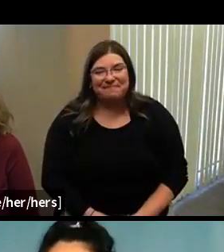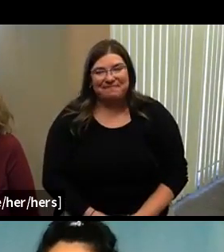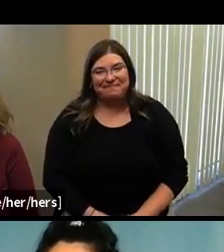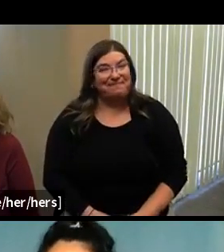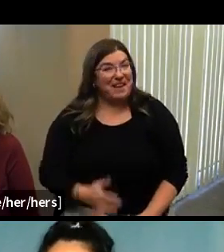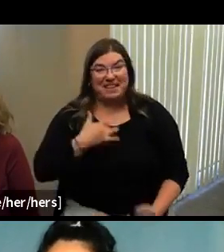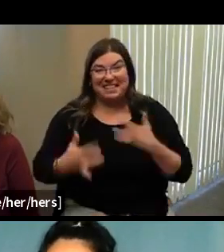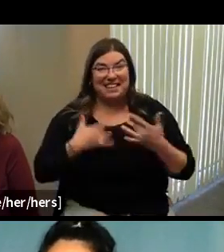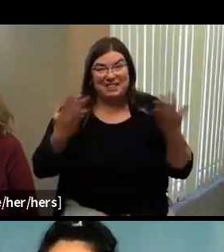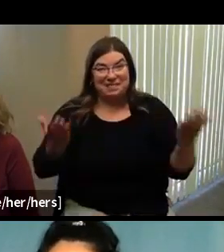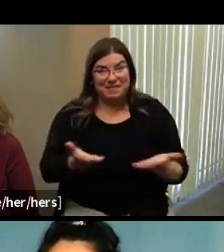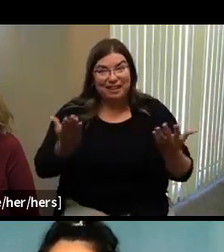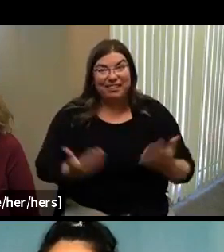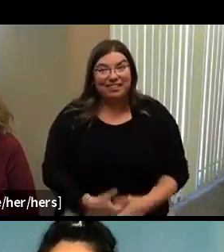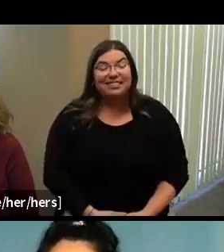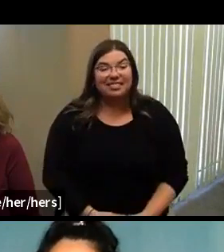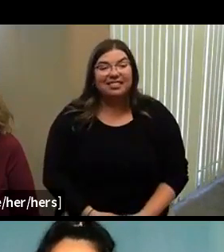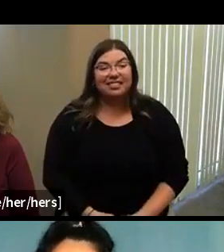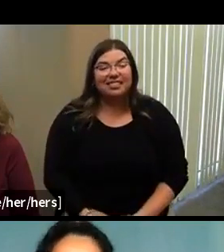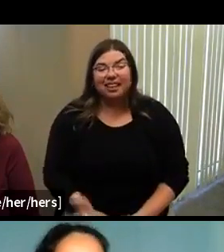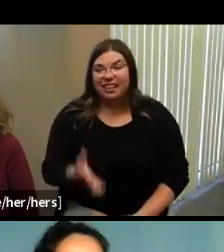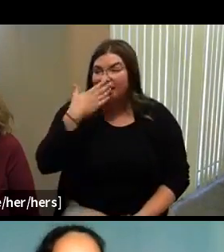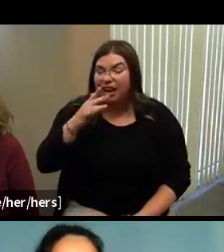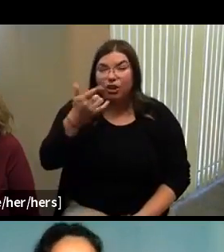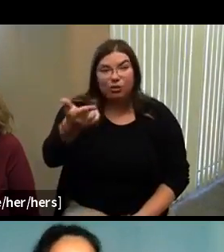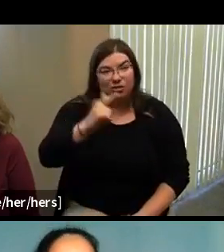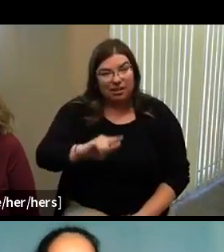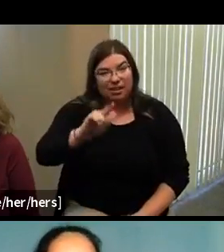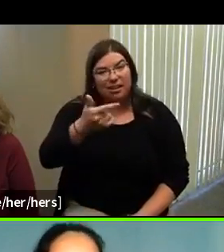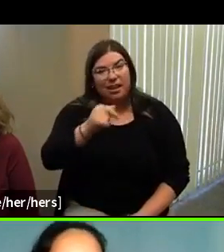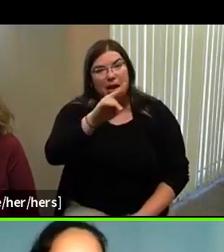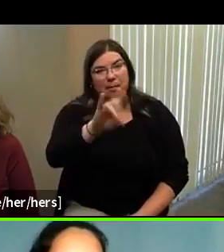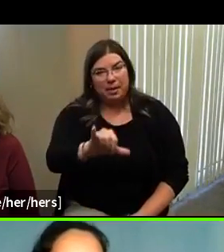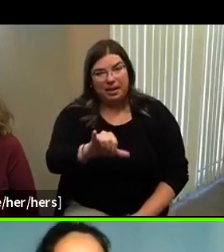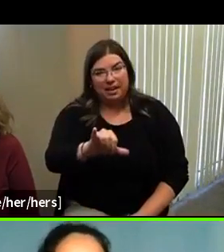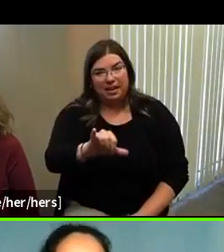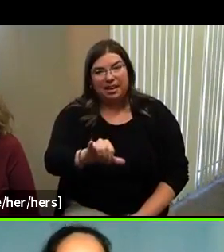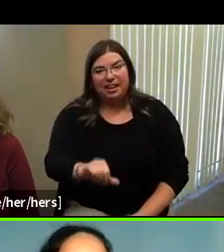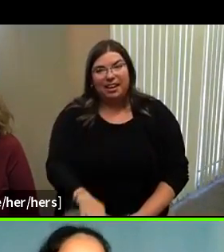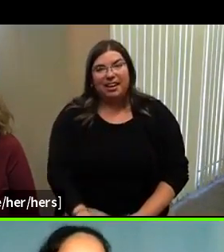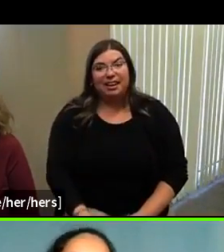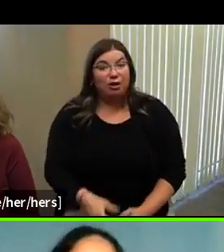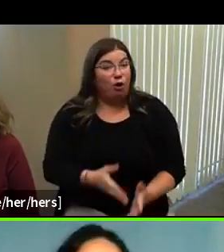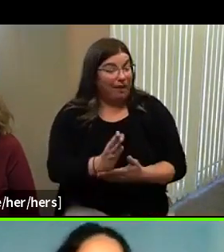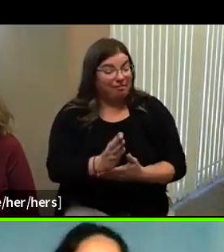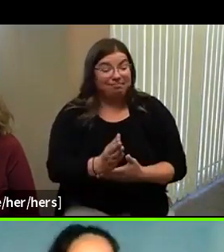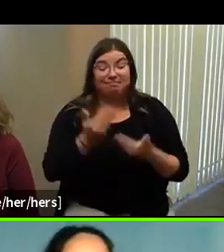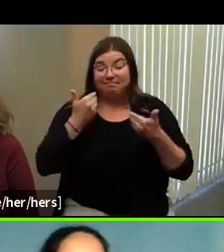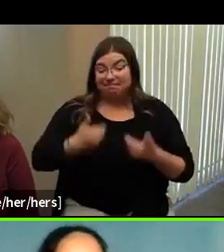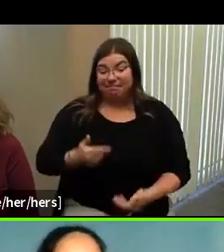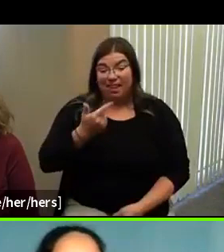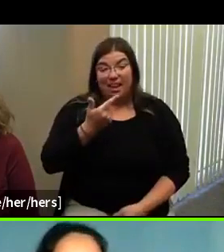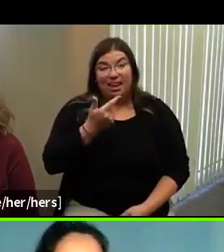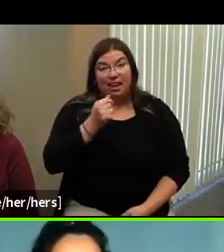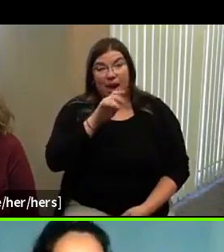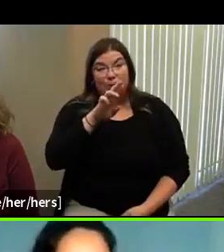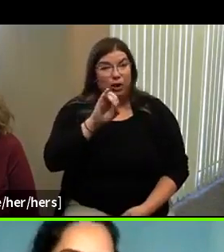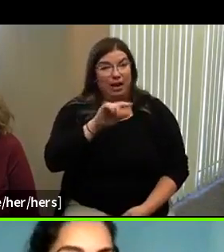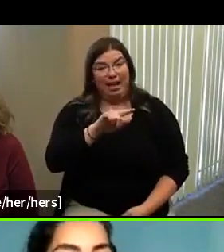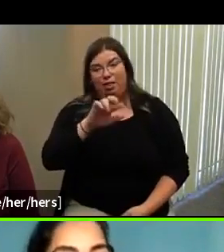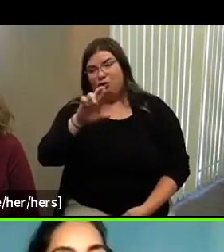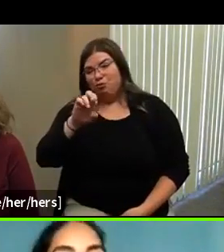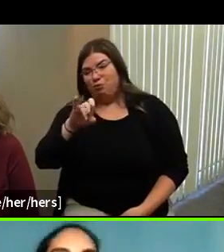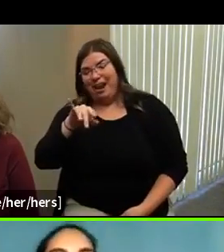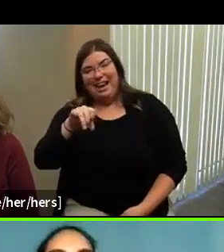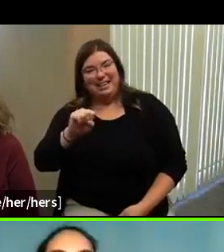to be here. Thank you. Gabby. All right, so my name is Gabrielle Reyes, but my name is